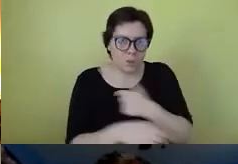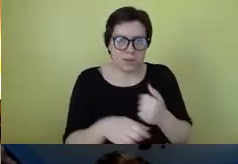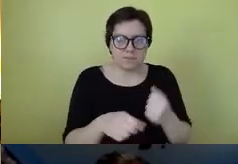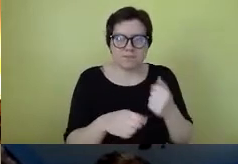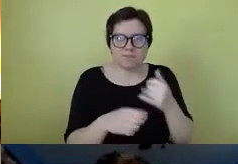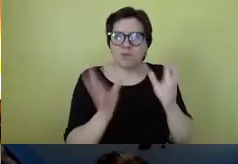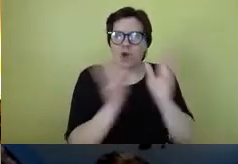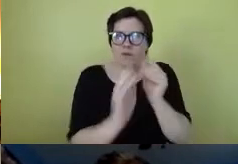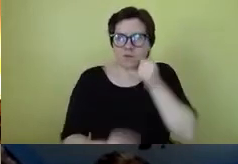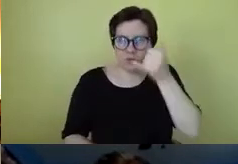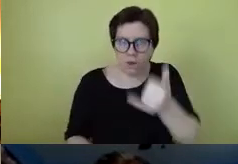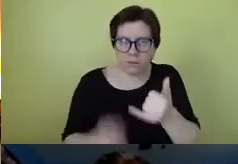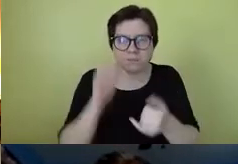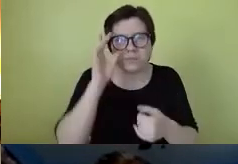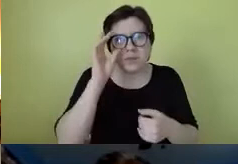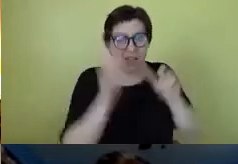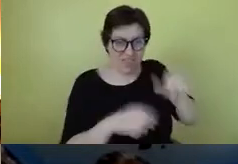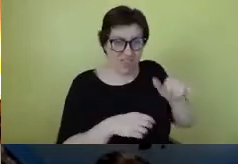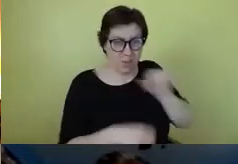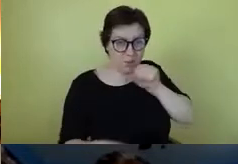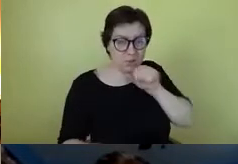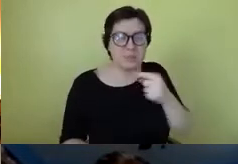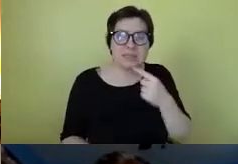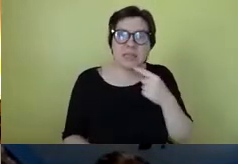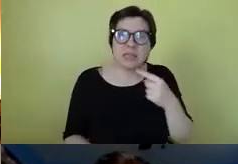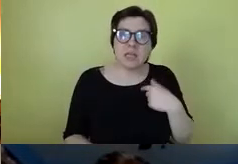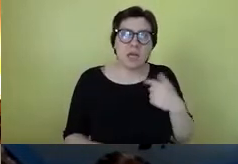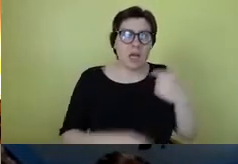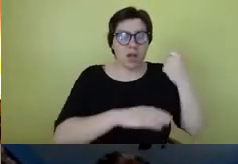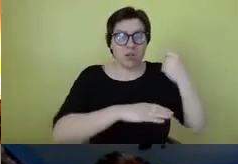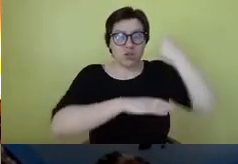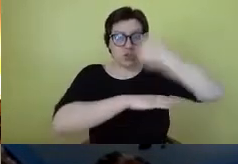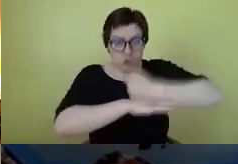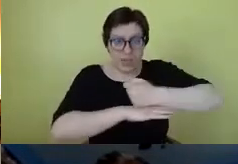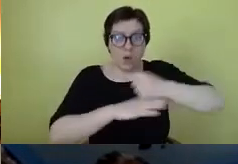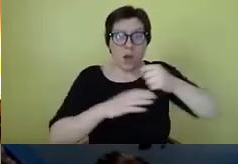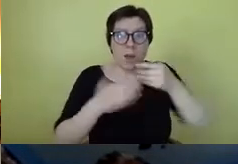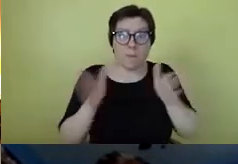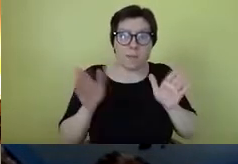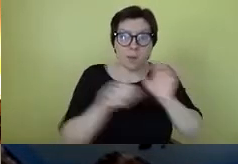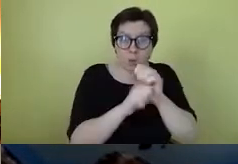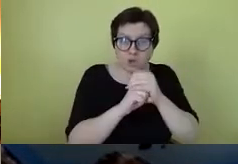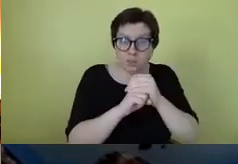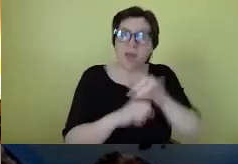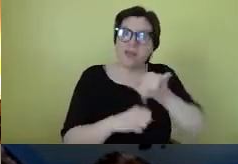said, you know, shutting down public worship was the easy part.